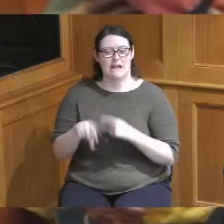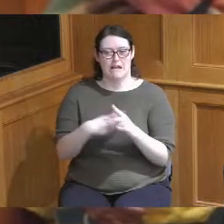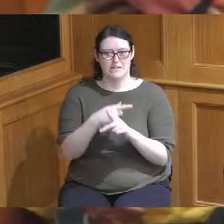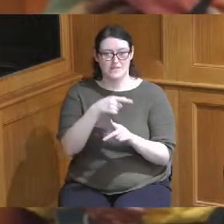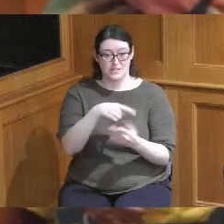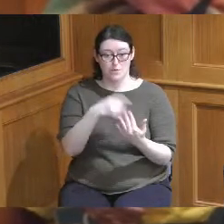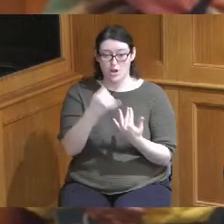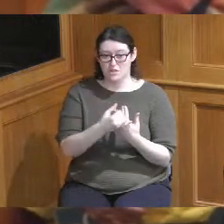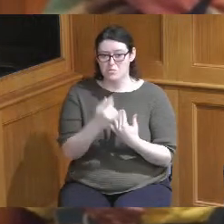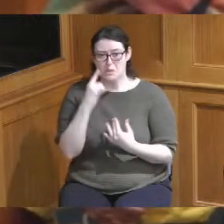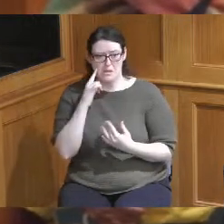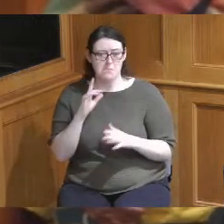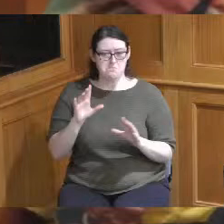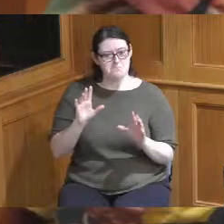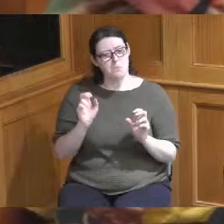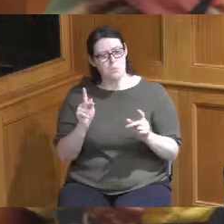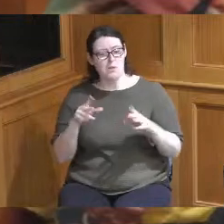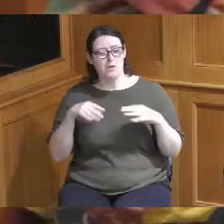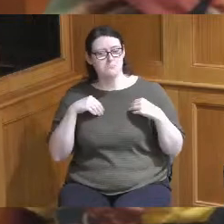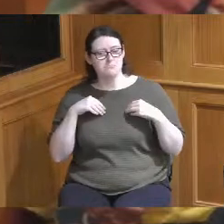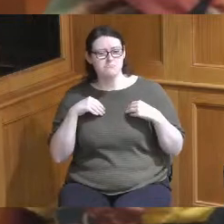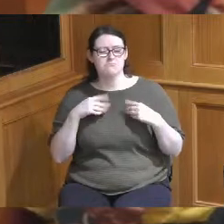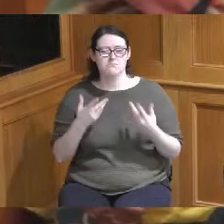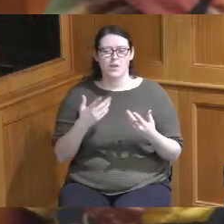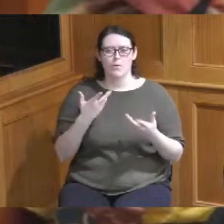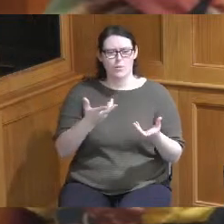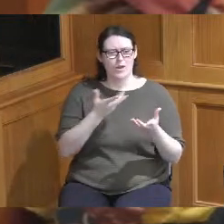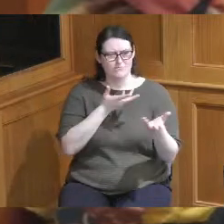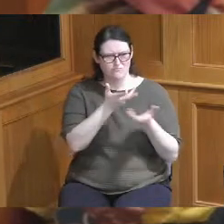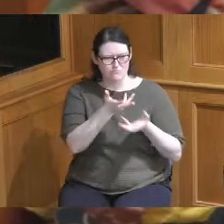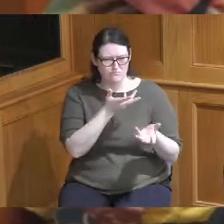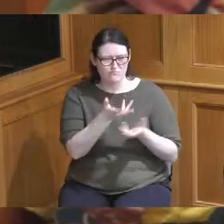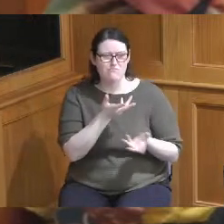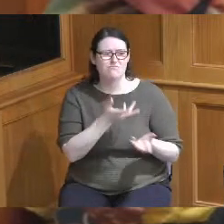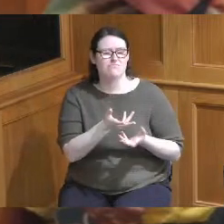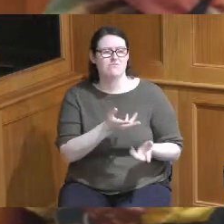we would find acceptable, and we'd like to work together to come to an